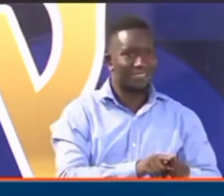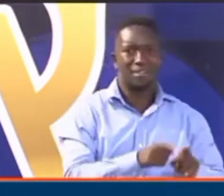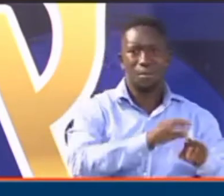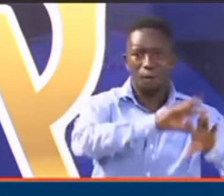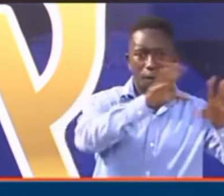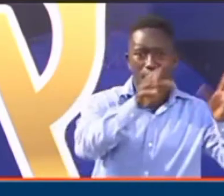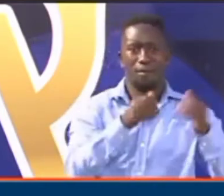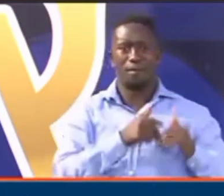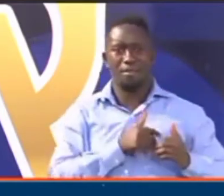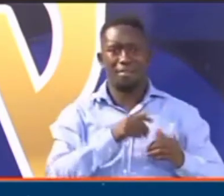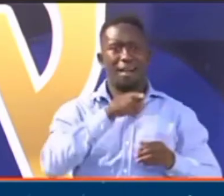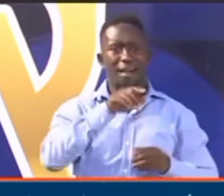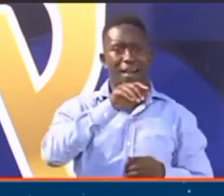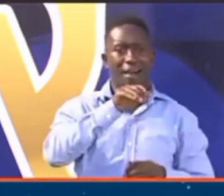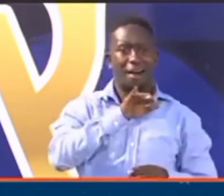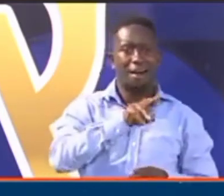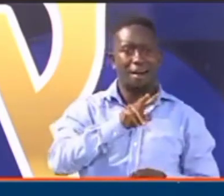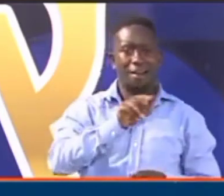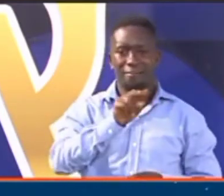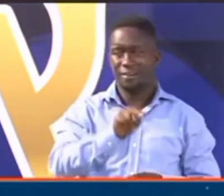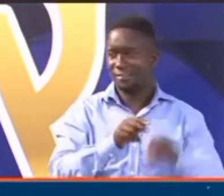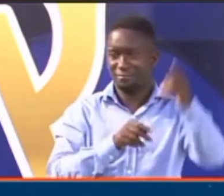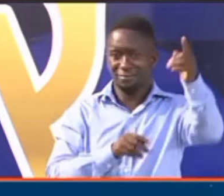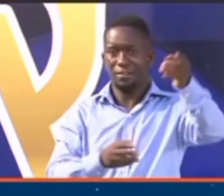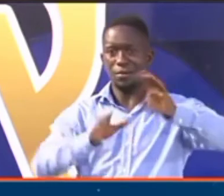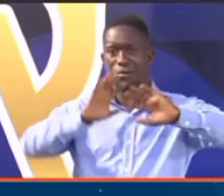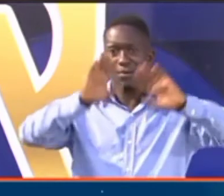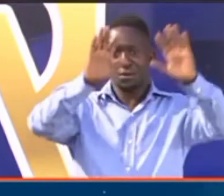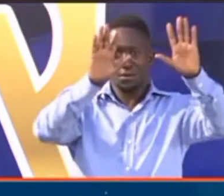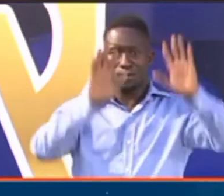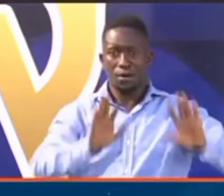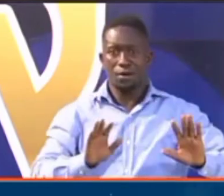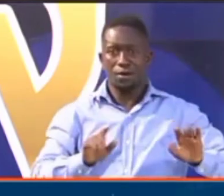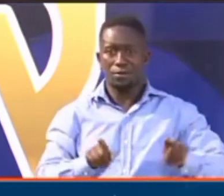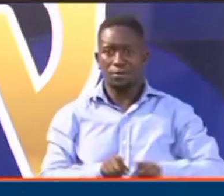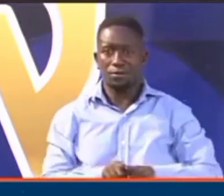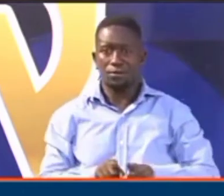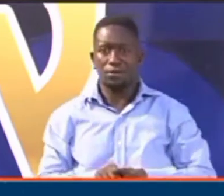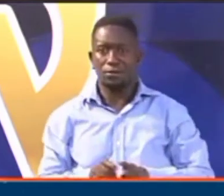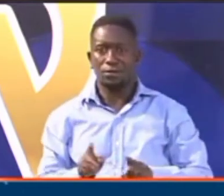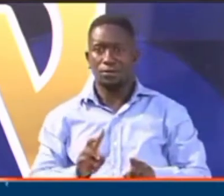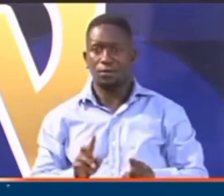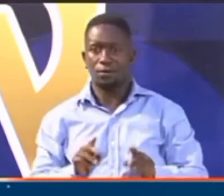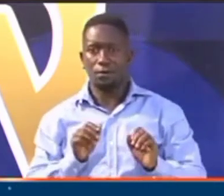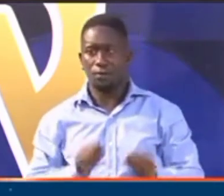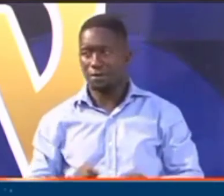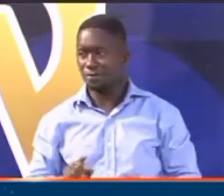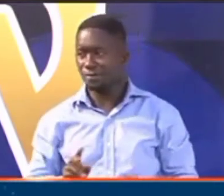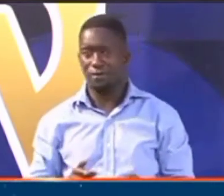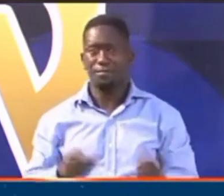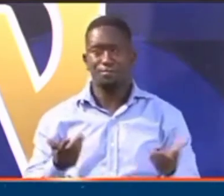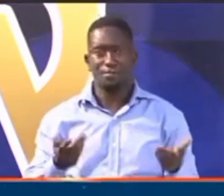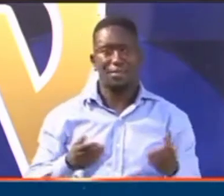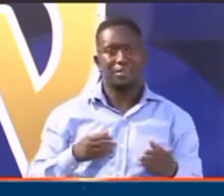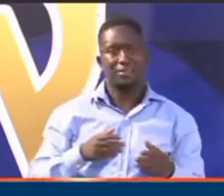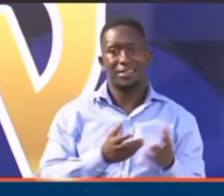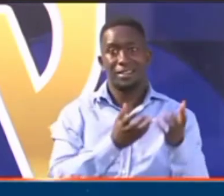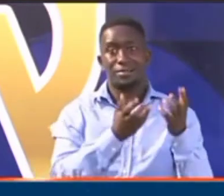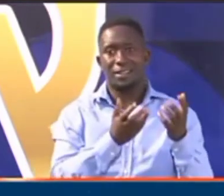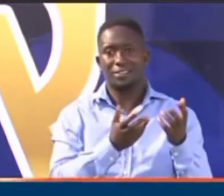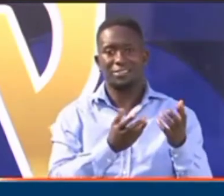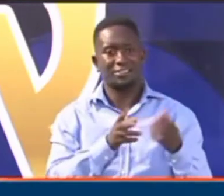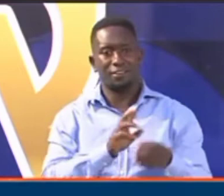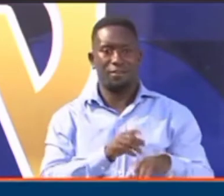Efron! Yeah! Wow, you guys cannot imagine the amount of